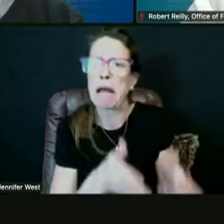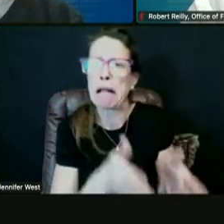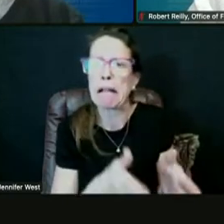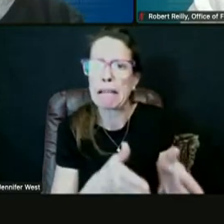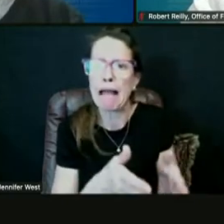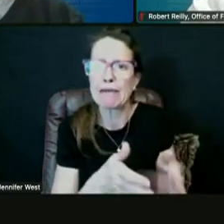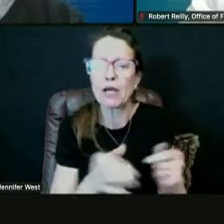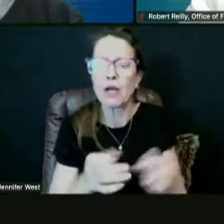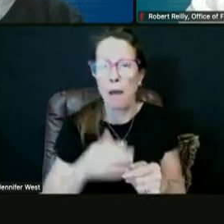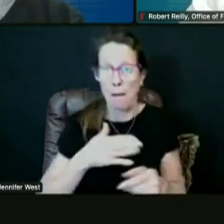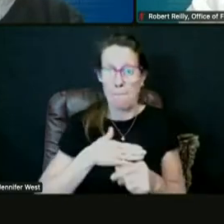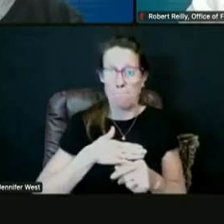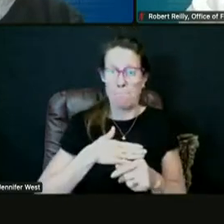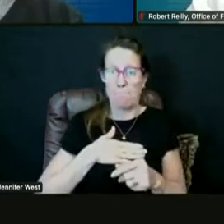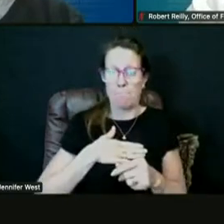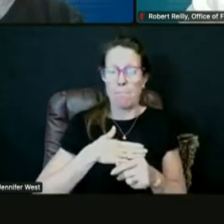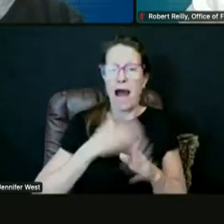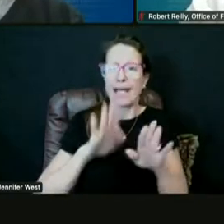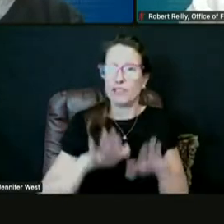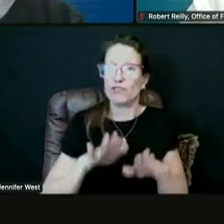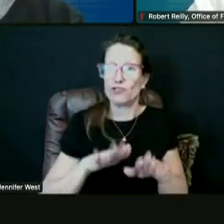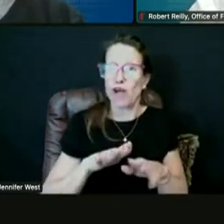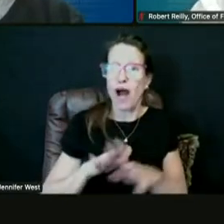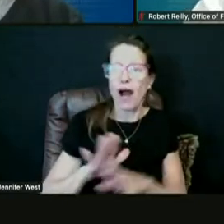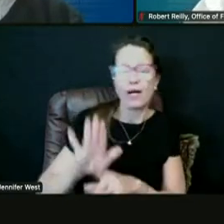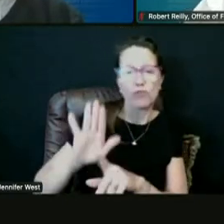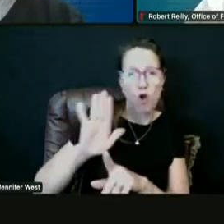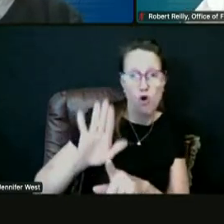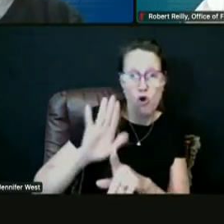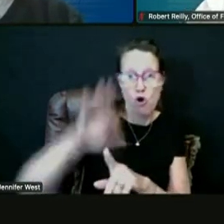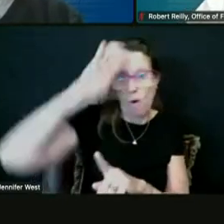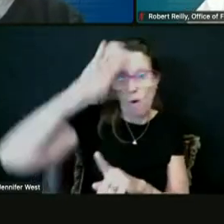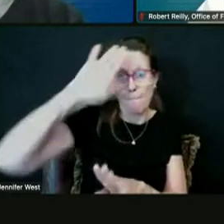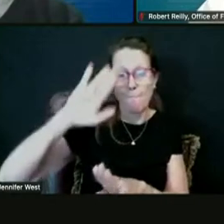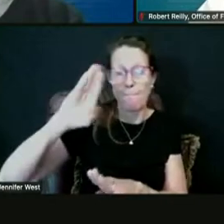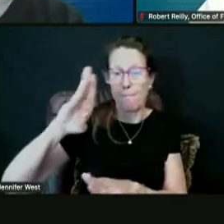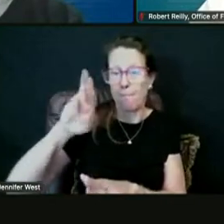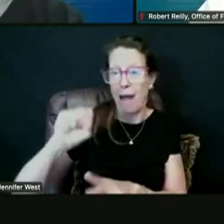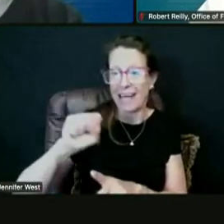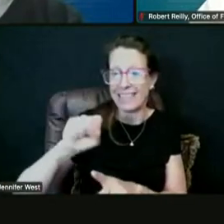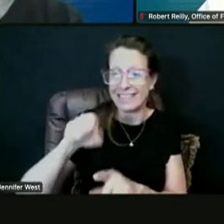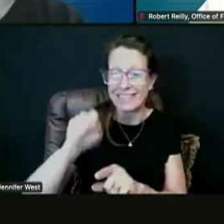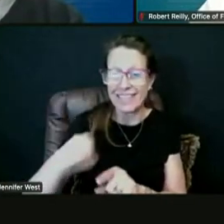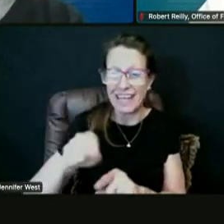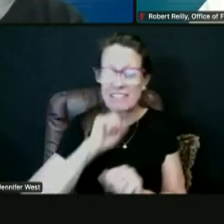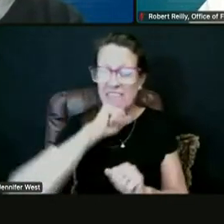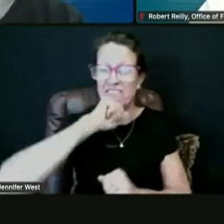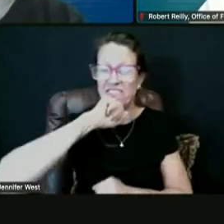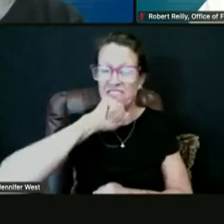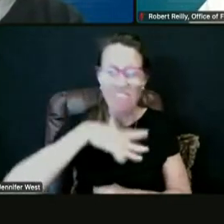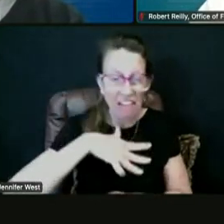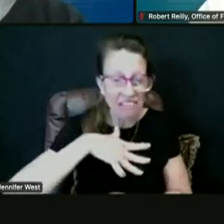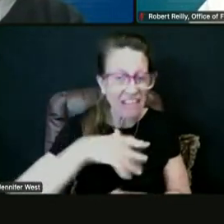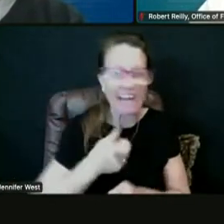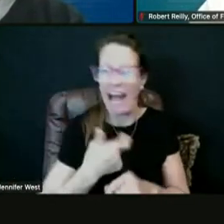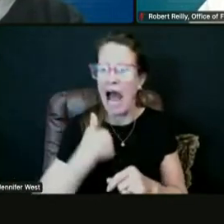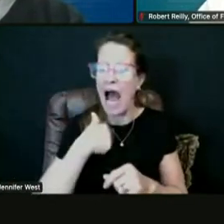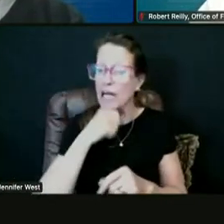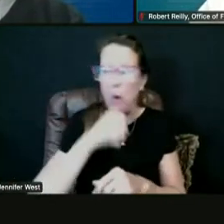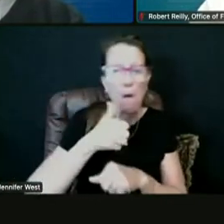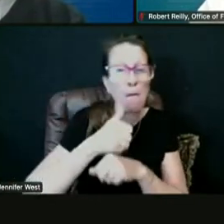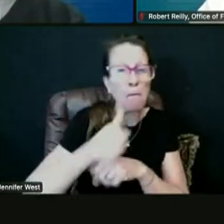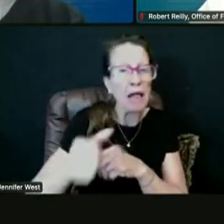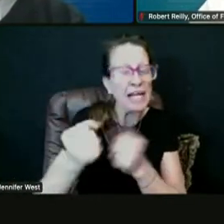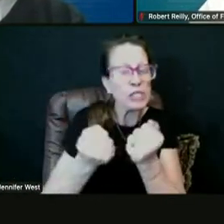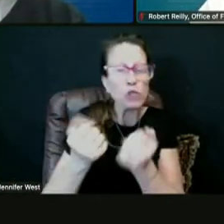up my child that takes her to school every day is absolutely filthy. I do not blame the driver